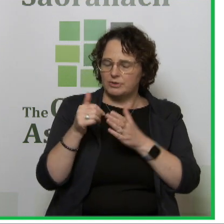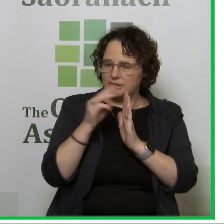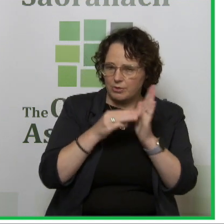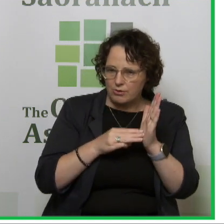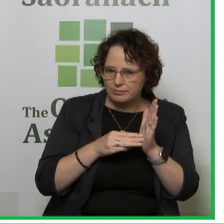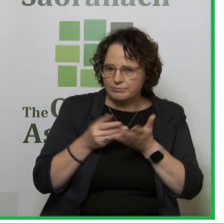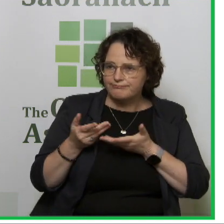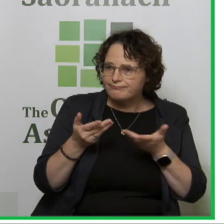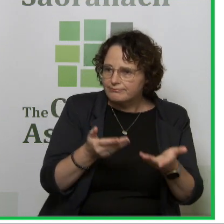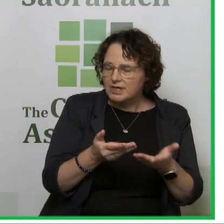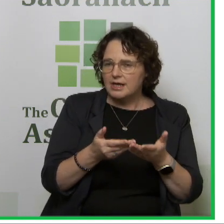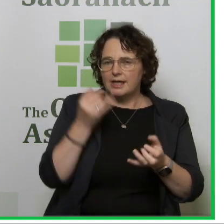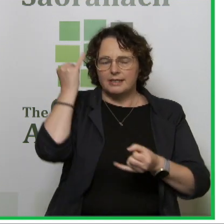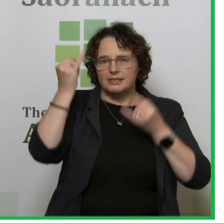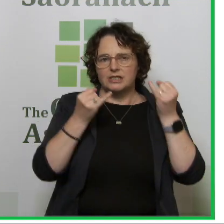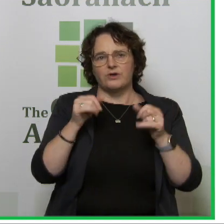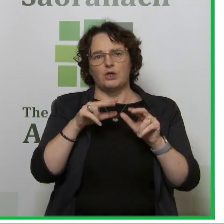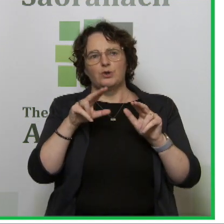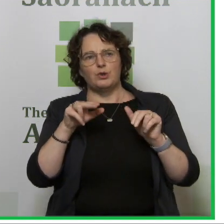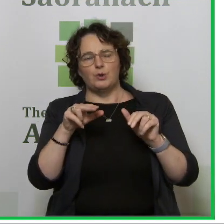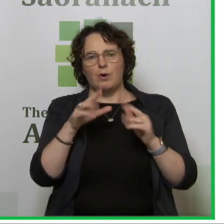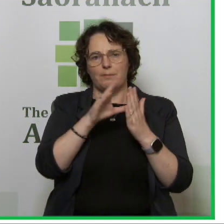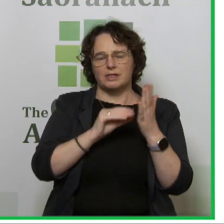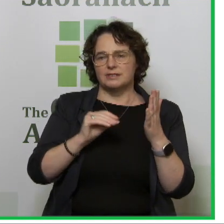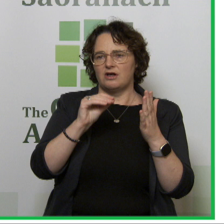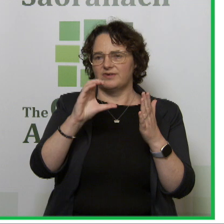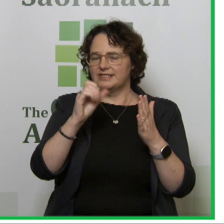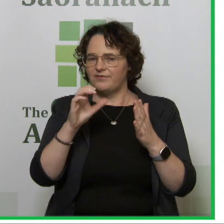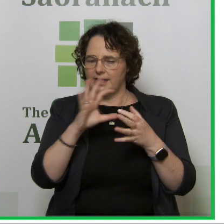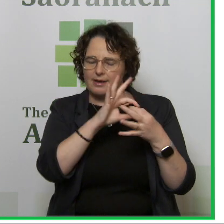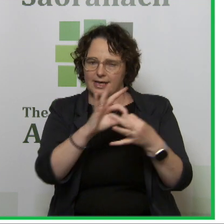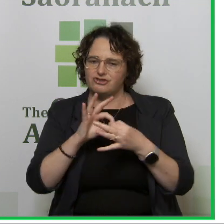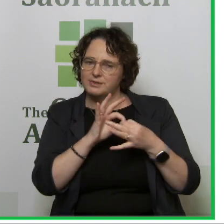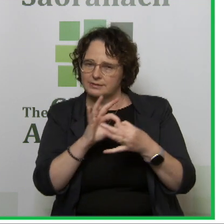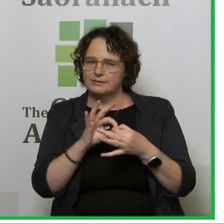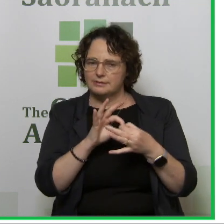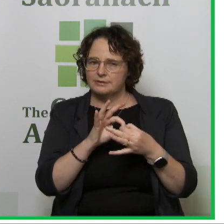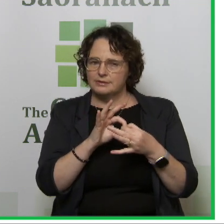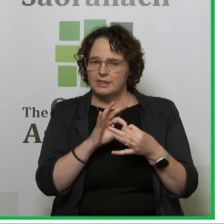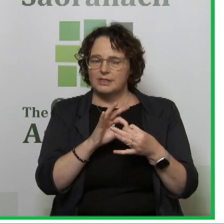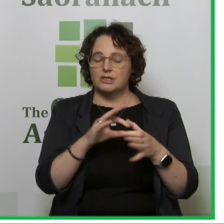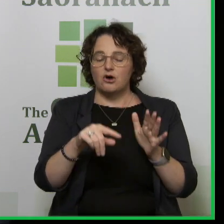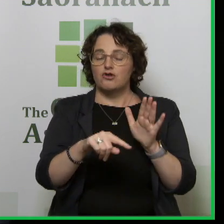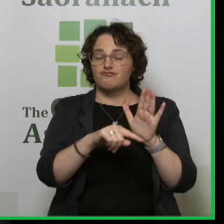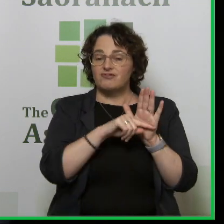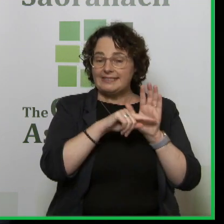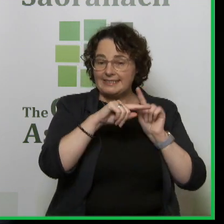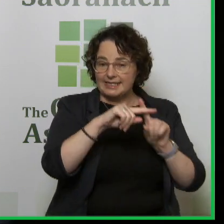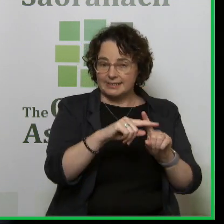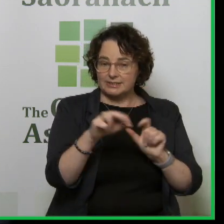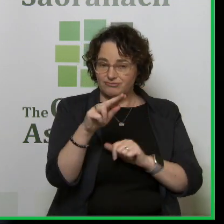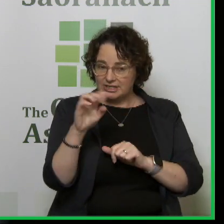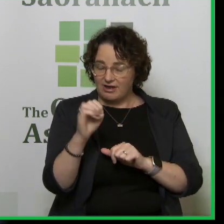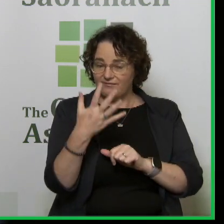programs, and this idea of new models of civic engagement. So when you have resilience, you have five